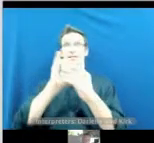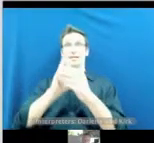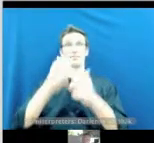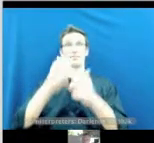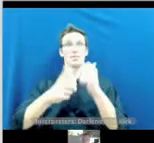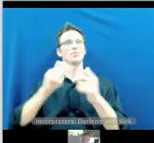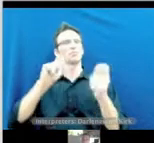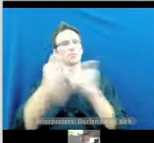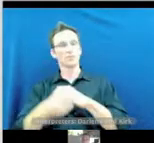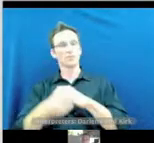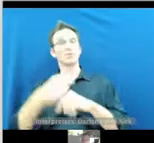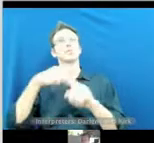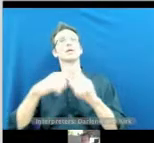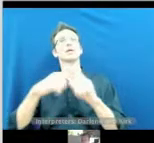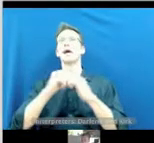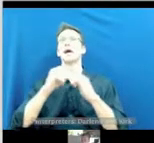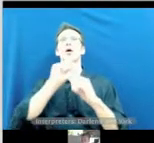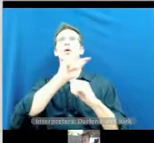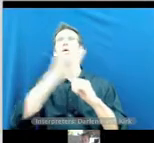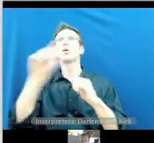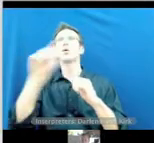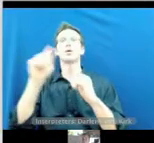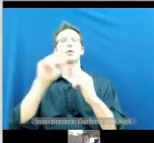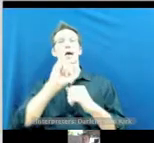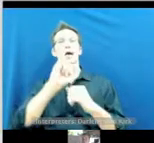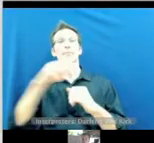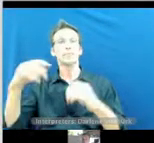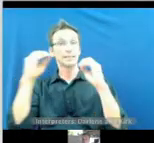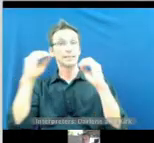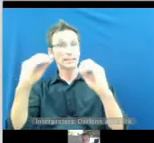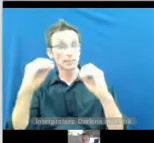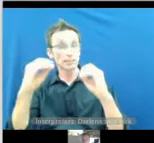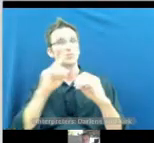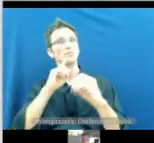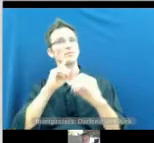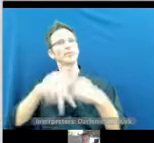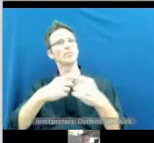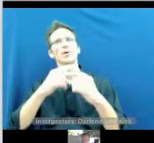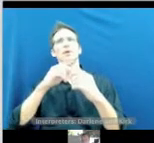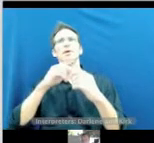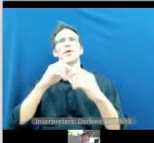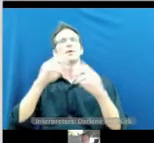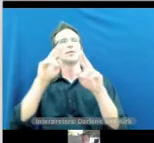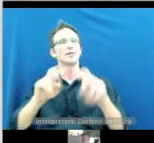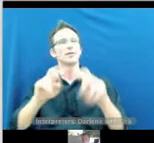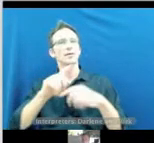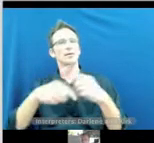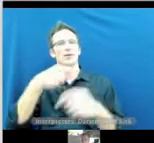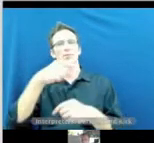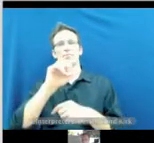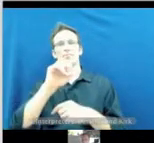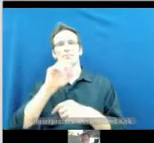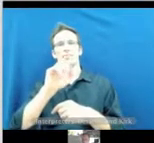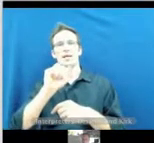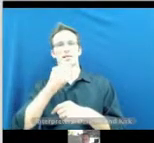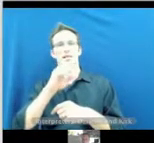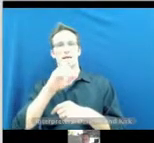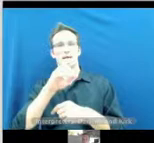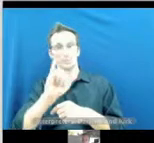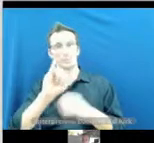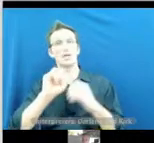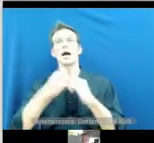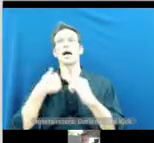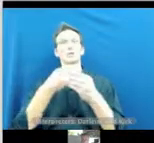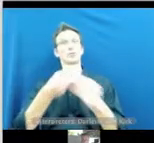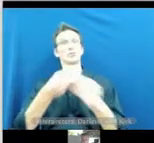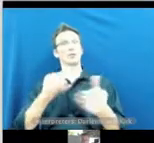teaching aspect, it really is a shift in pedagogy. So in order to address that, then we need to talk to folks like you, people who are out there